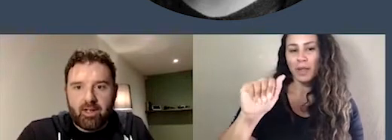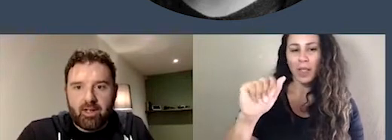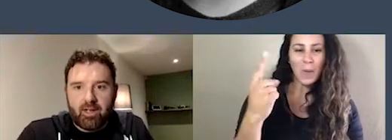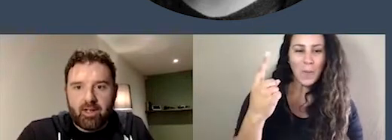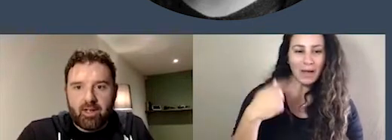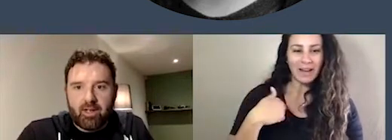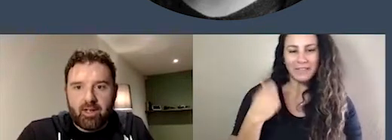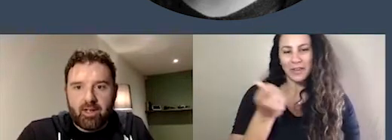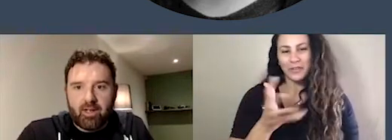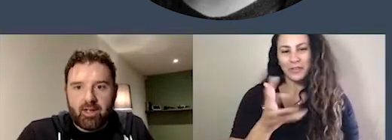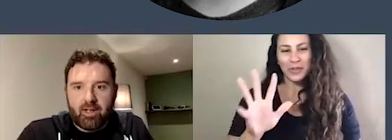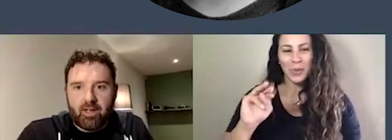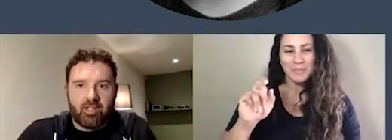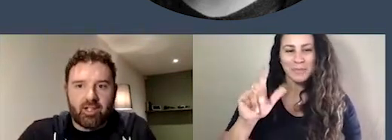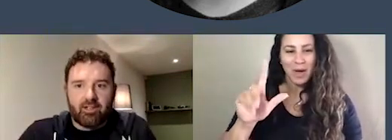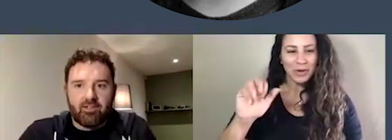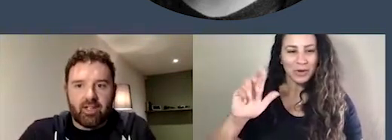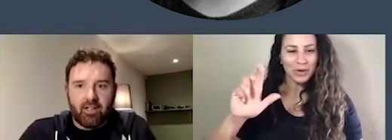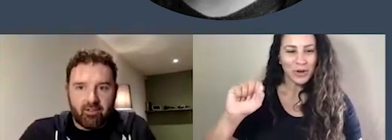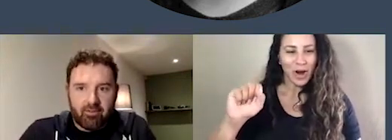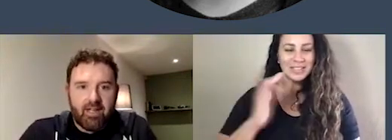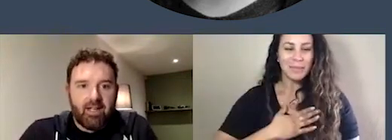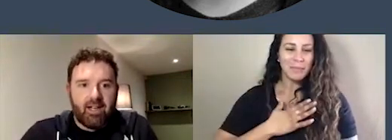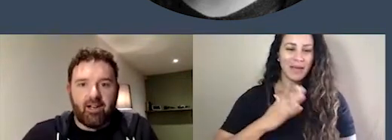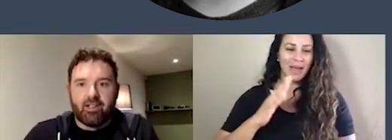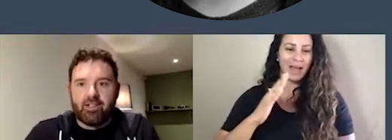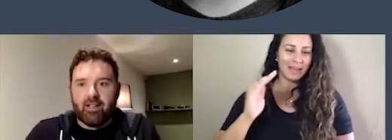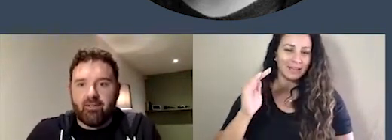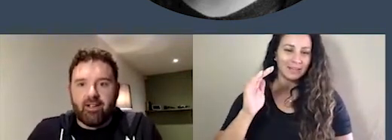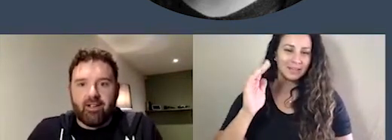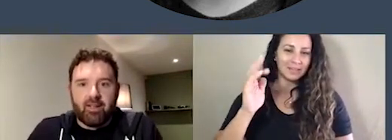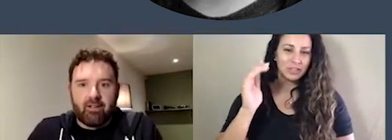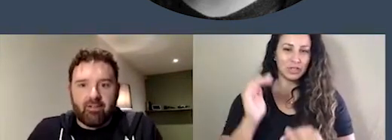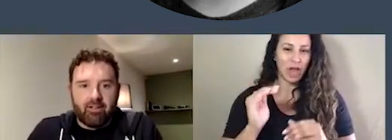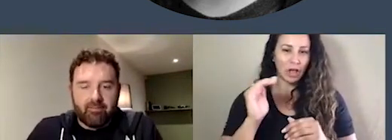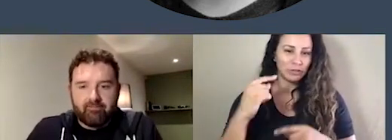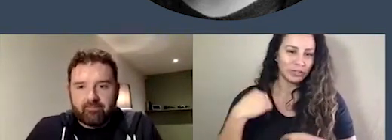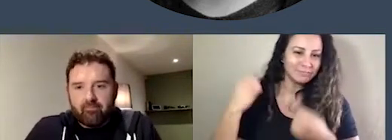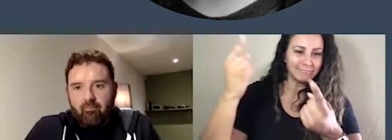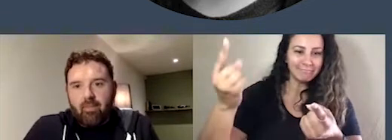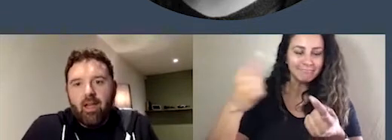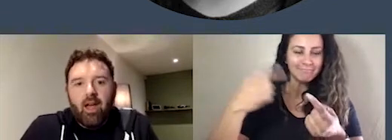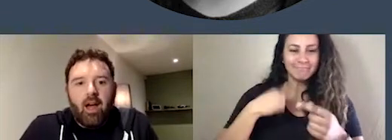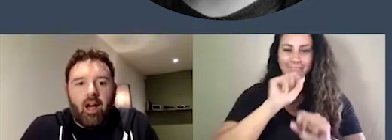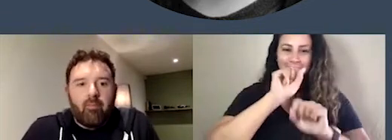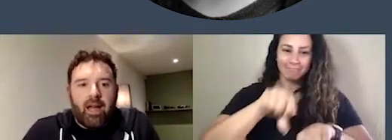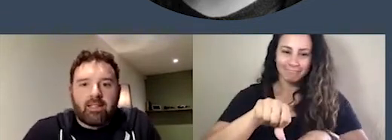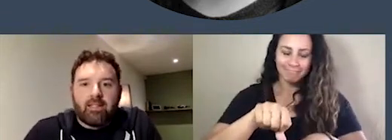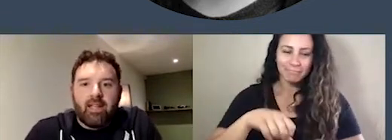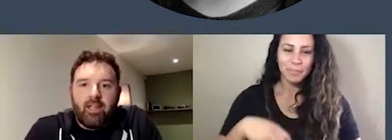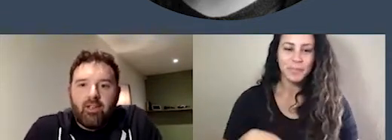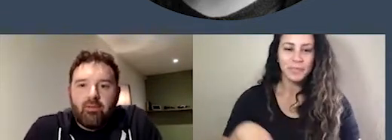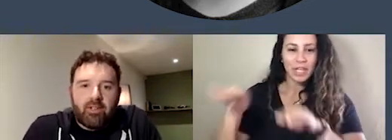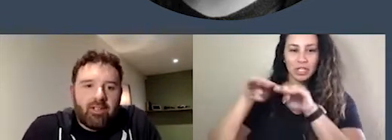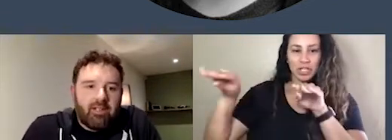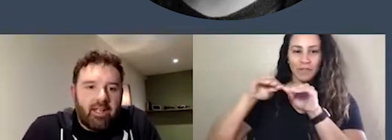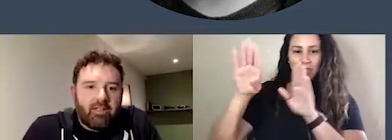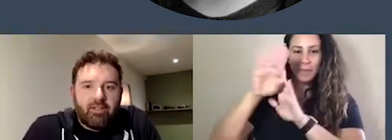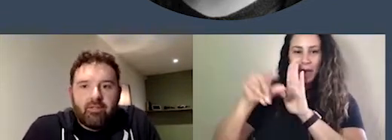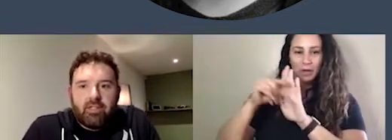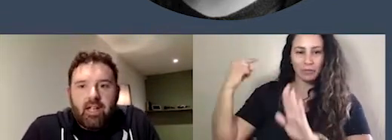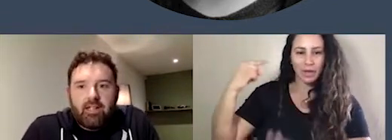One cars. Ayrton Senna was my childhood hero on a shelf here in the background. I'm at Hugh